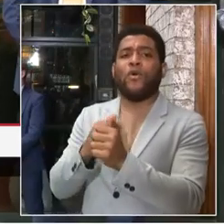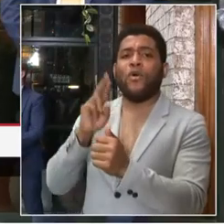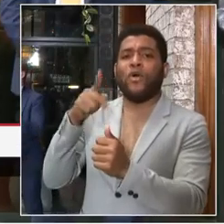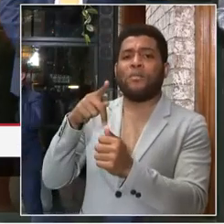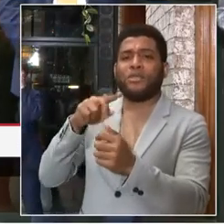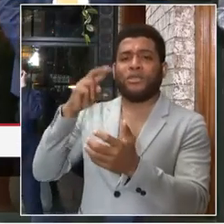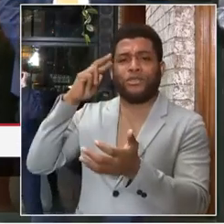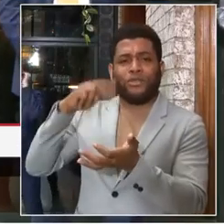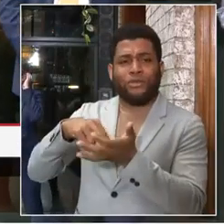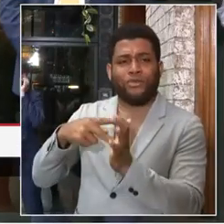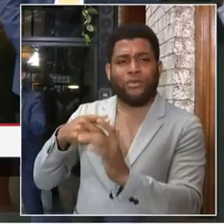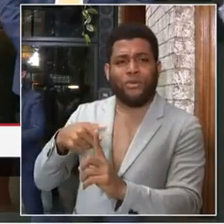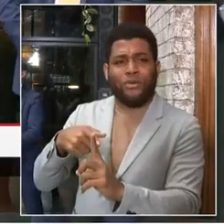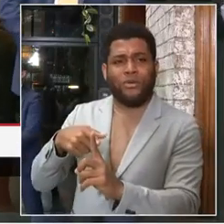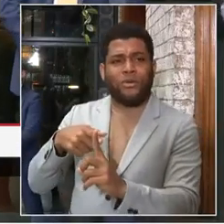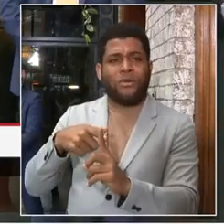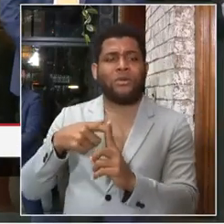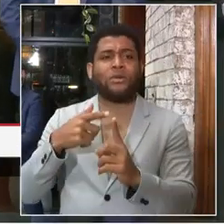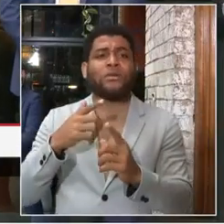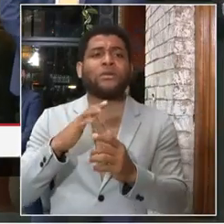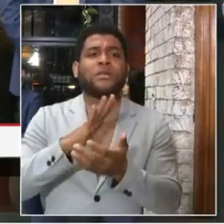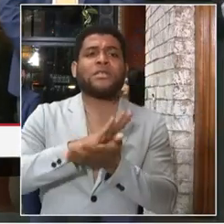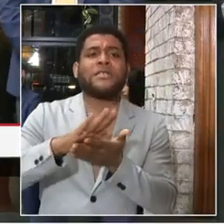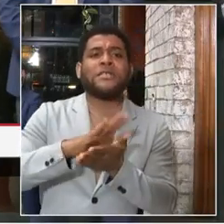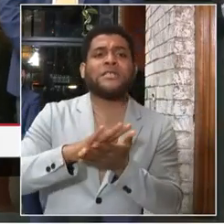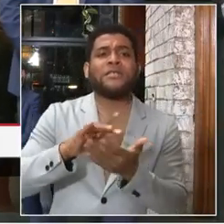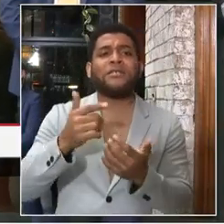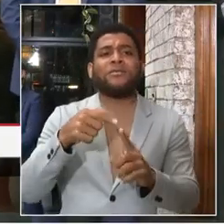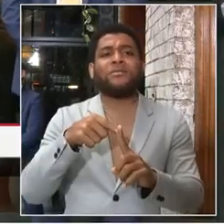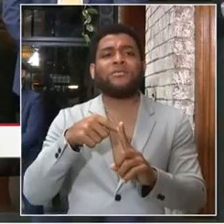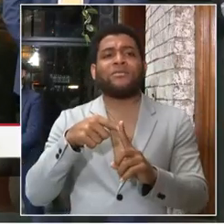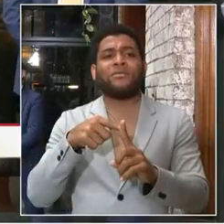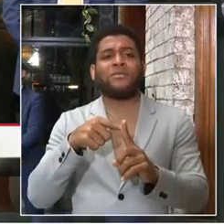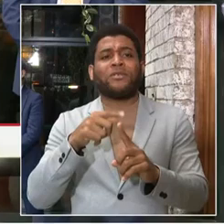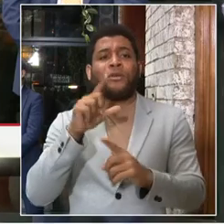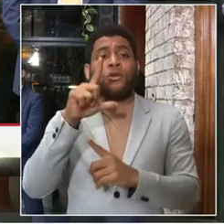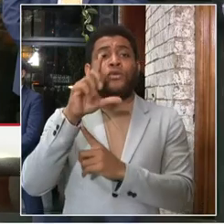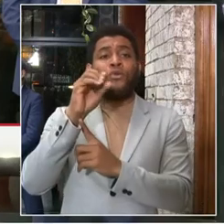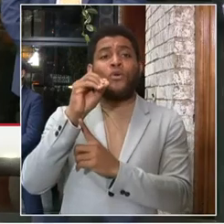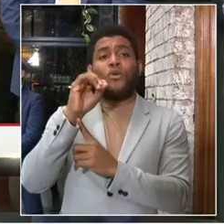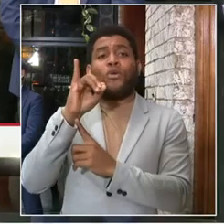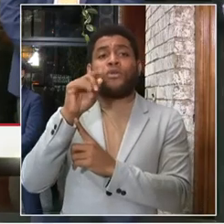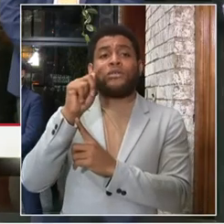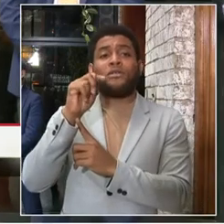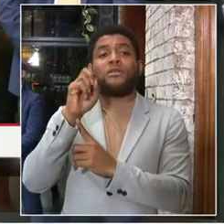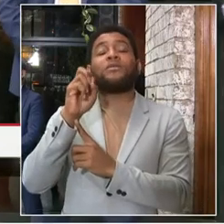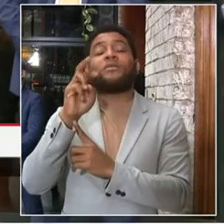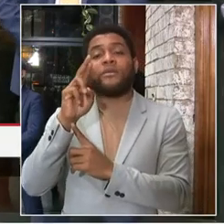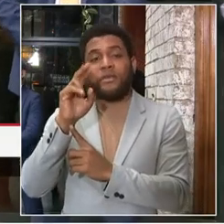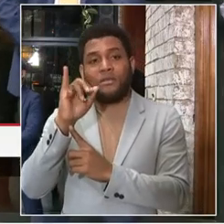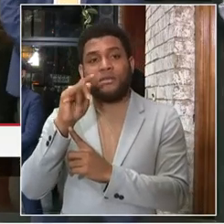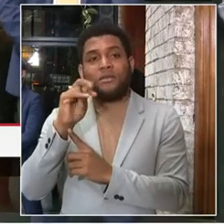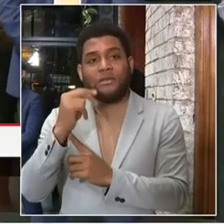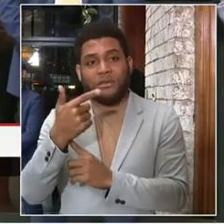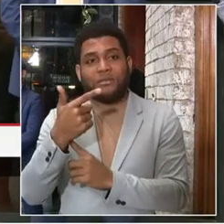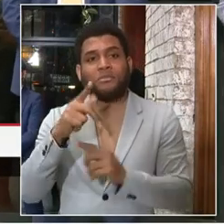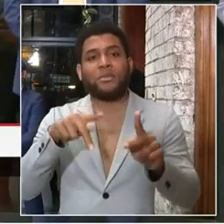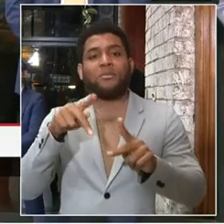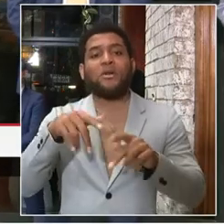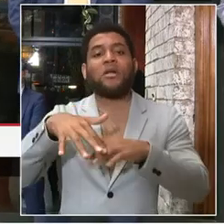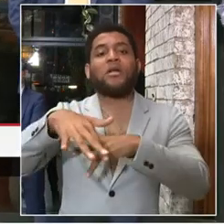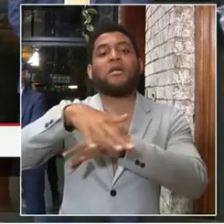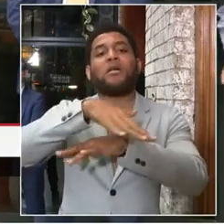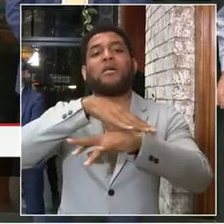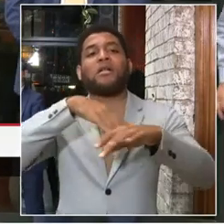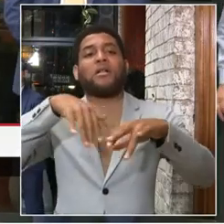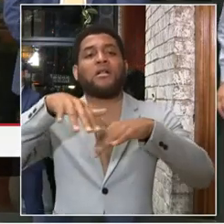in the area, or obviously I know you're pushing that in the omnibus legislation. But is that what it also looks like when you say safe and secure?